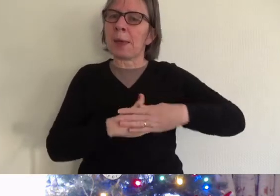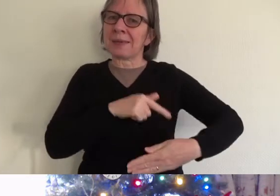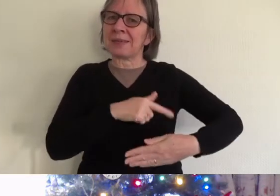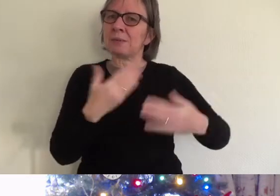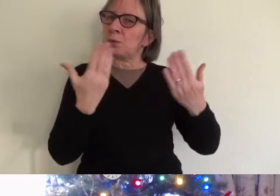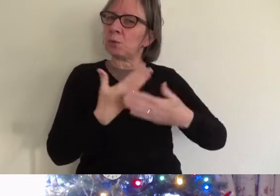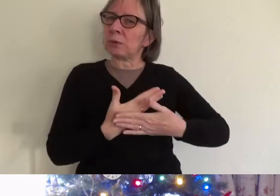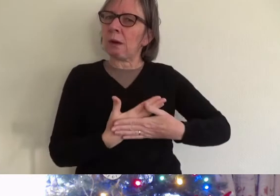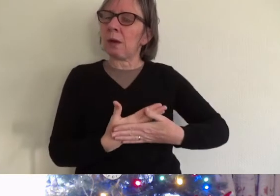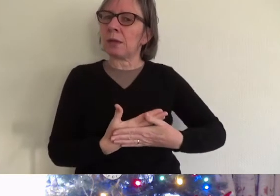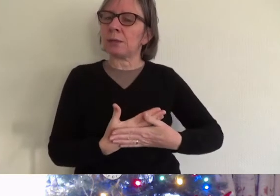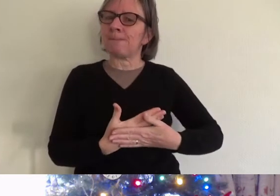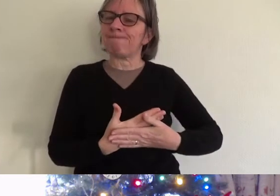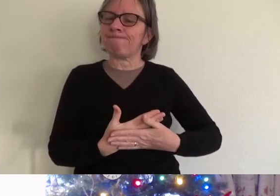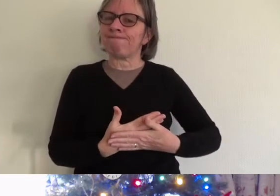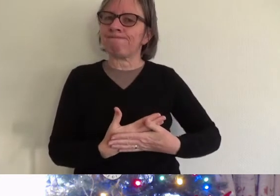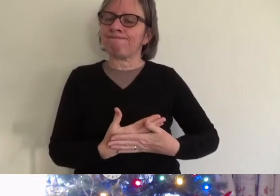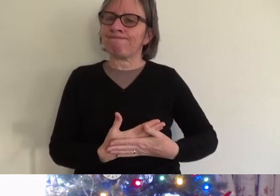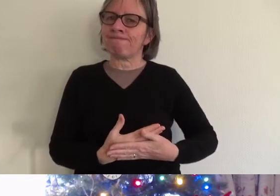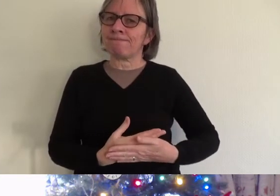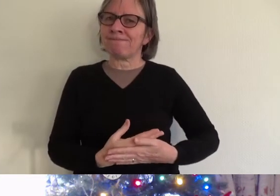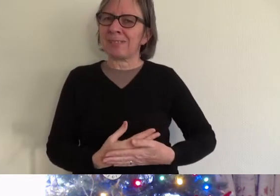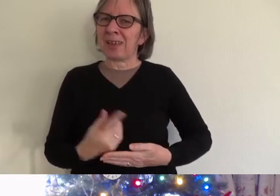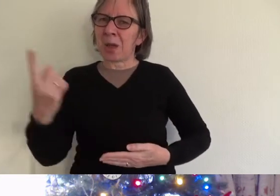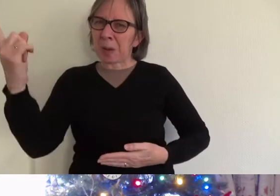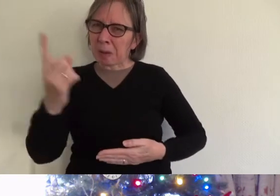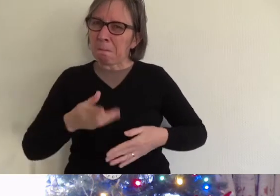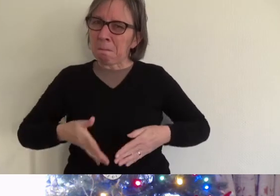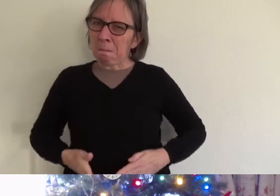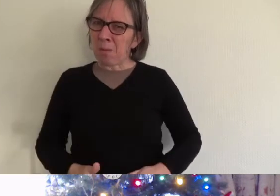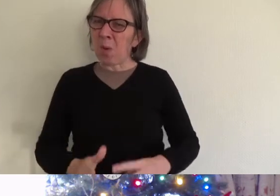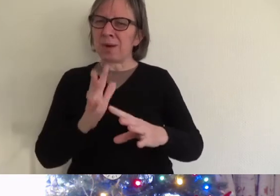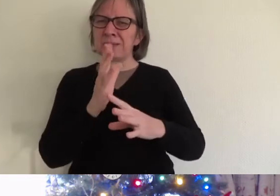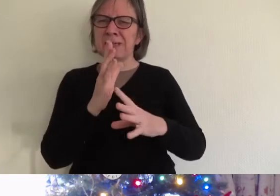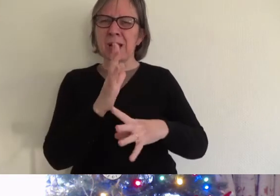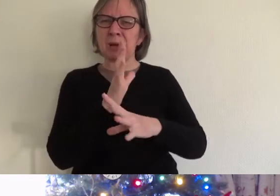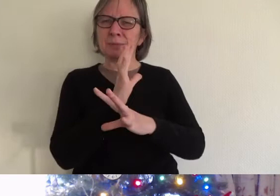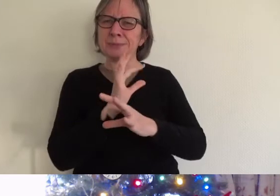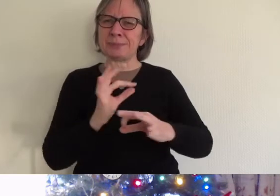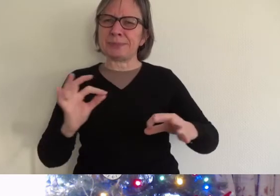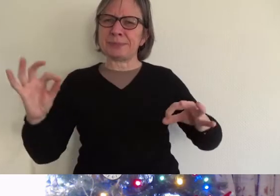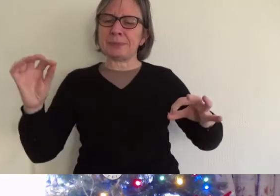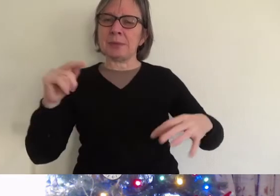into the world silently, coming into the world in Bethlehem. Let's sing together.